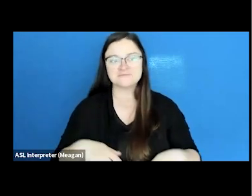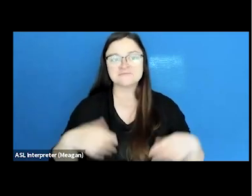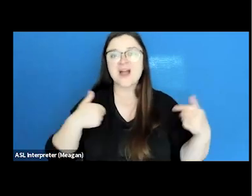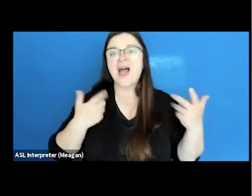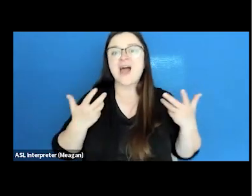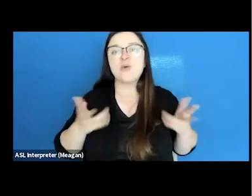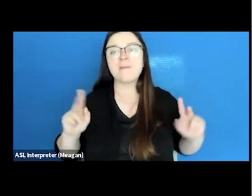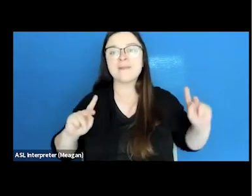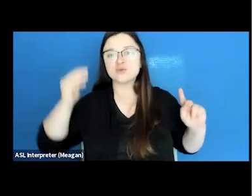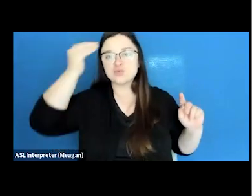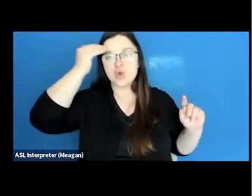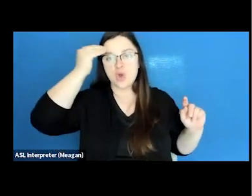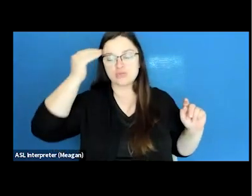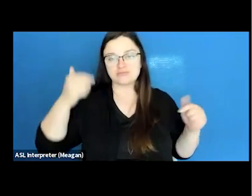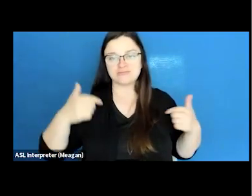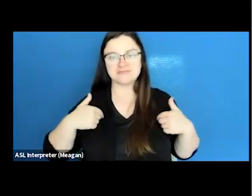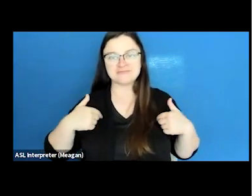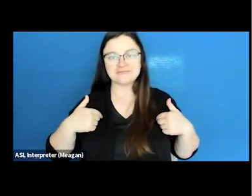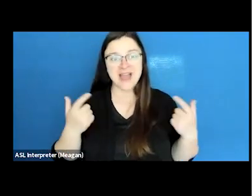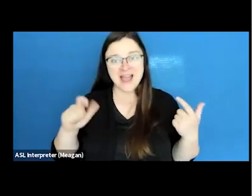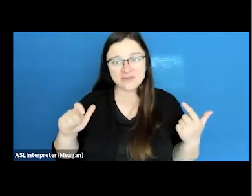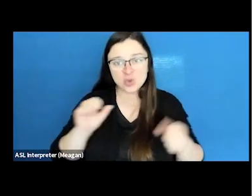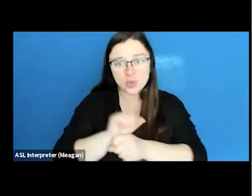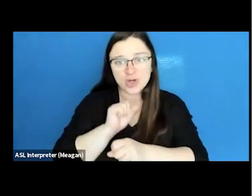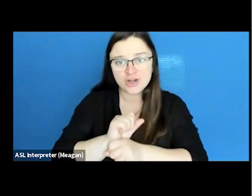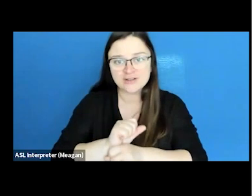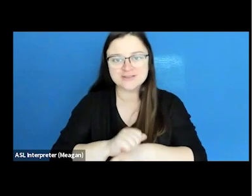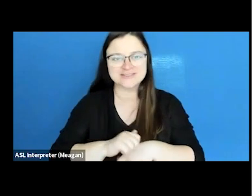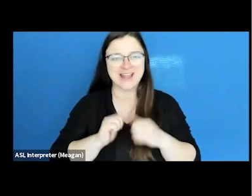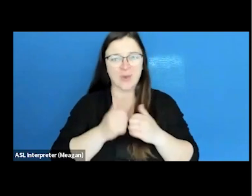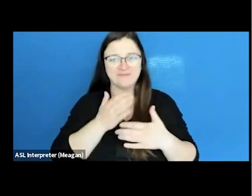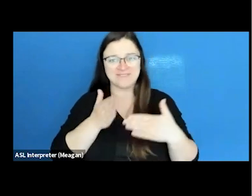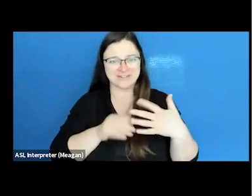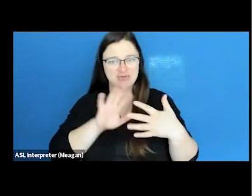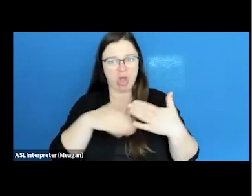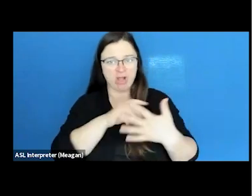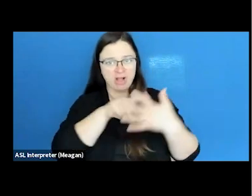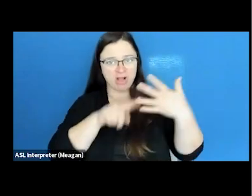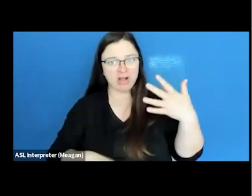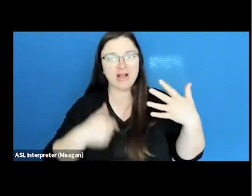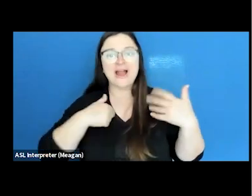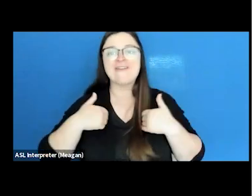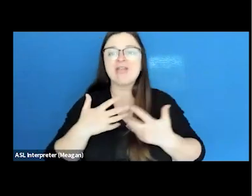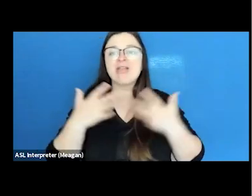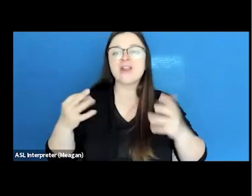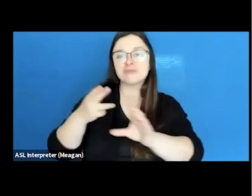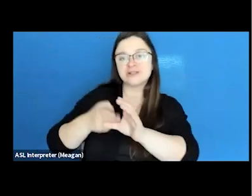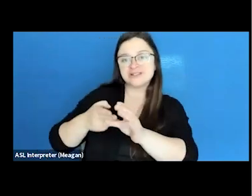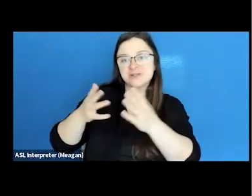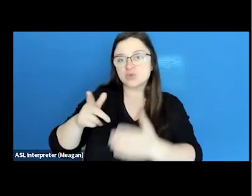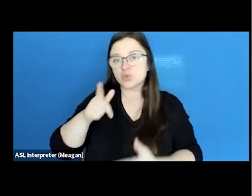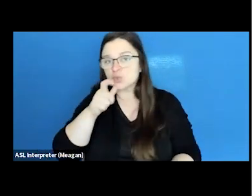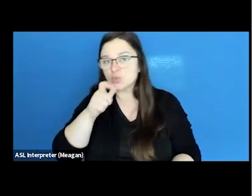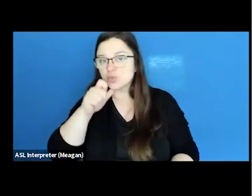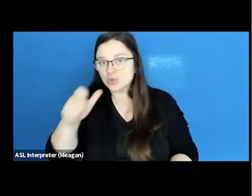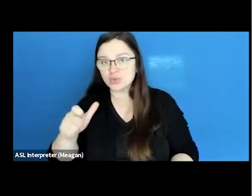know. I need to work. And I've had a lot of participants who haven't worked years, and the first